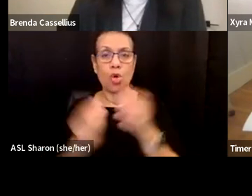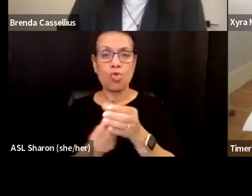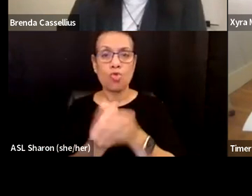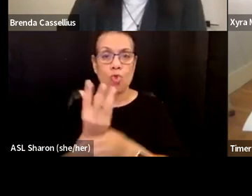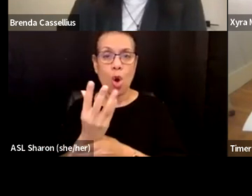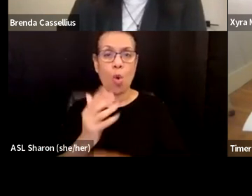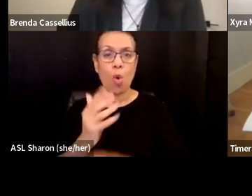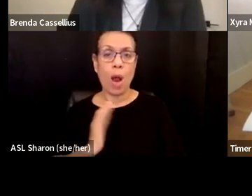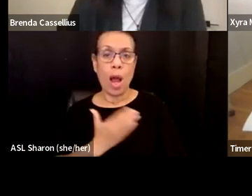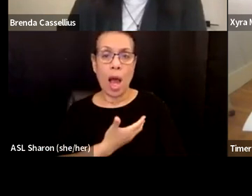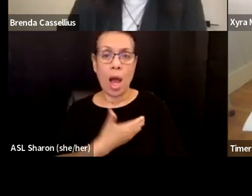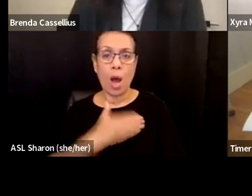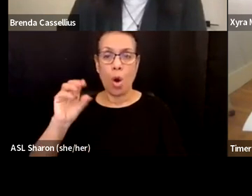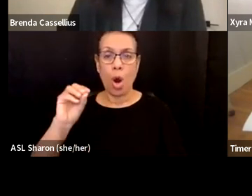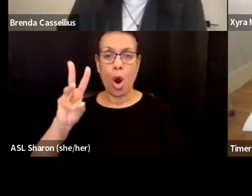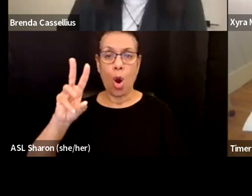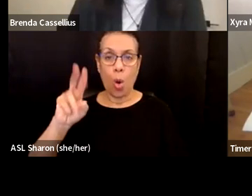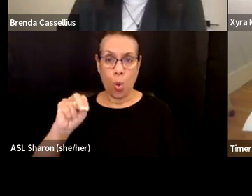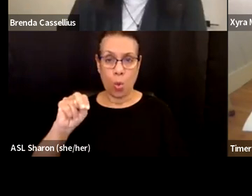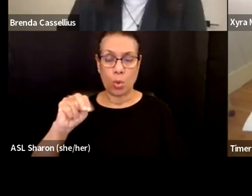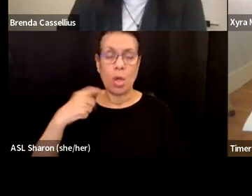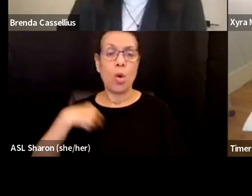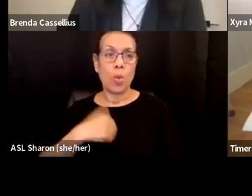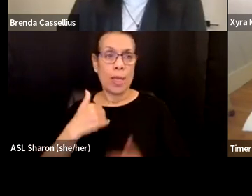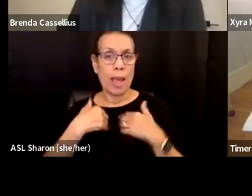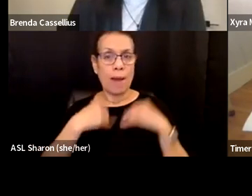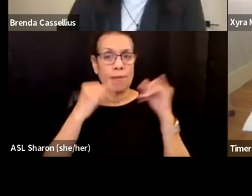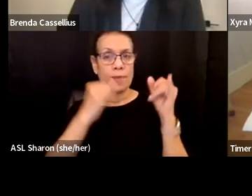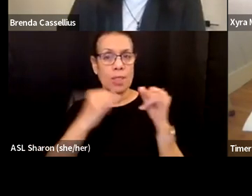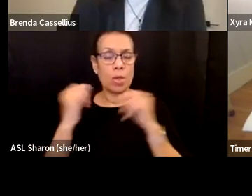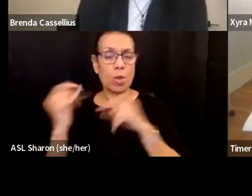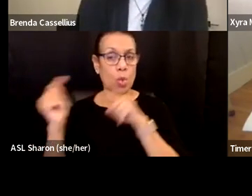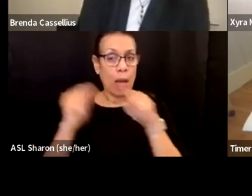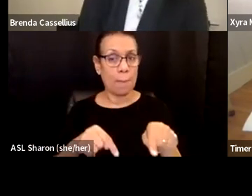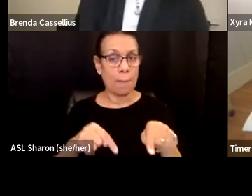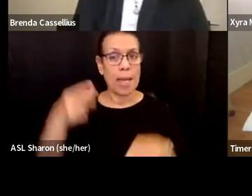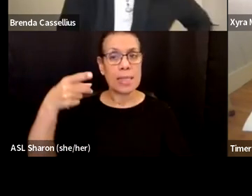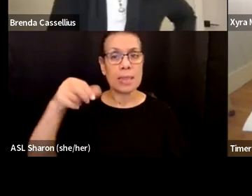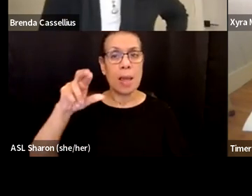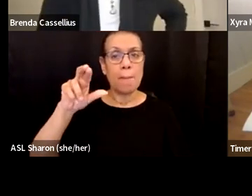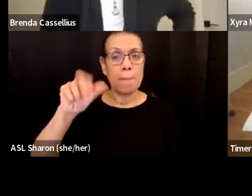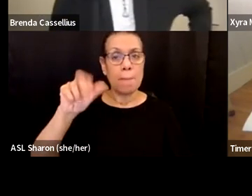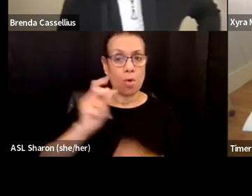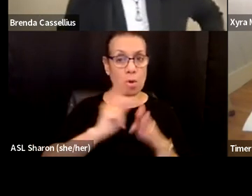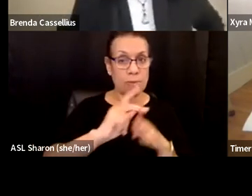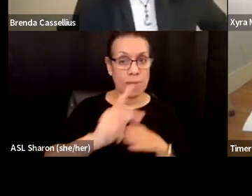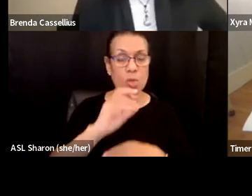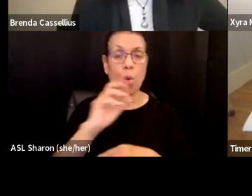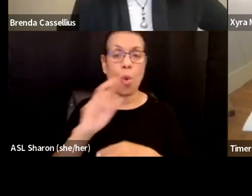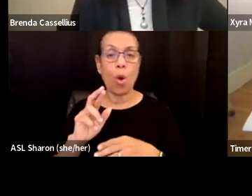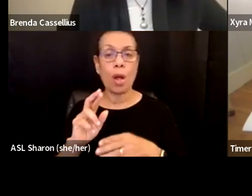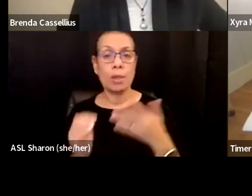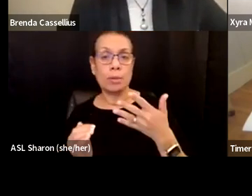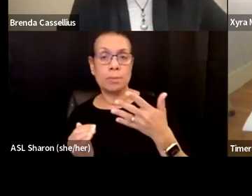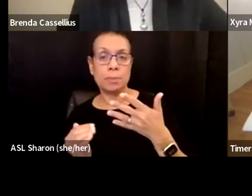developed um individuals that are coming to us either currently as paraprofessionals or moving through the system